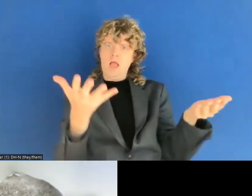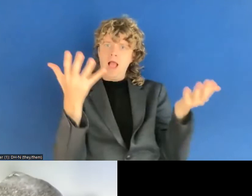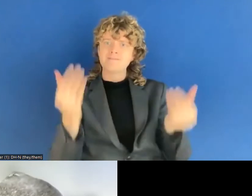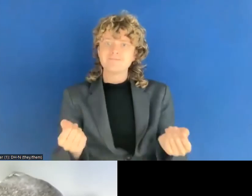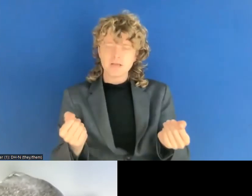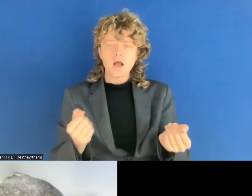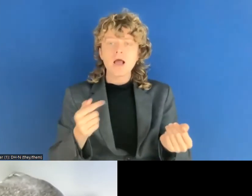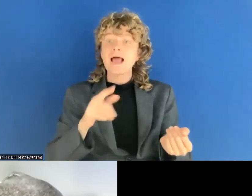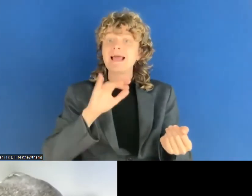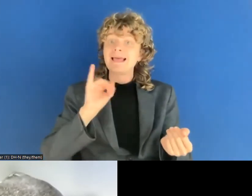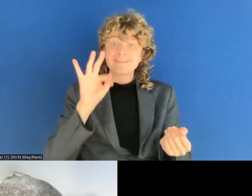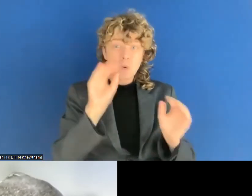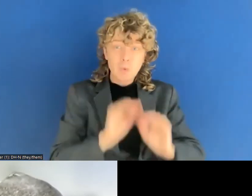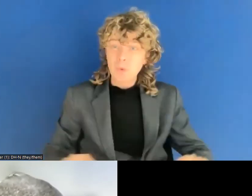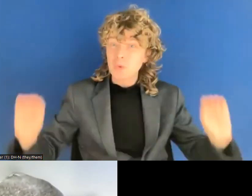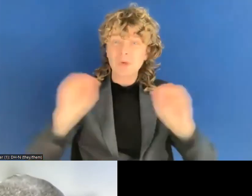own.